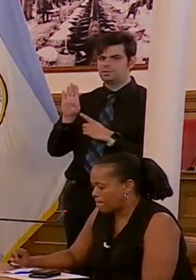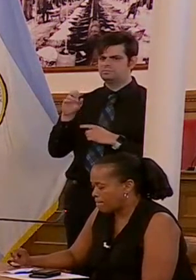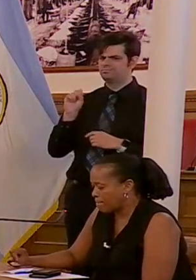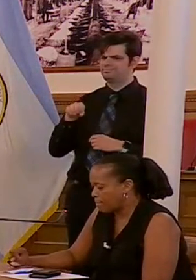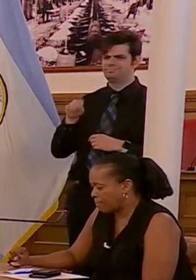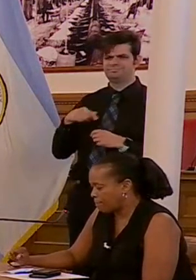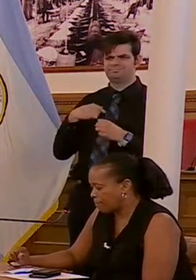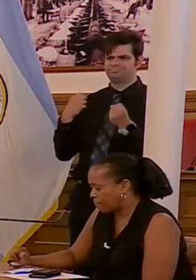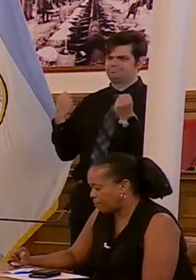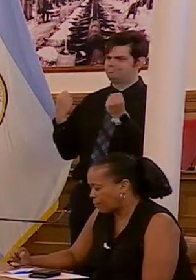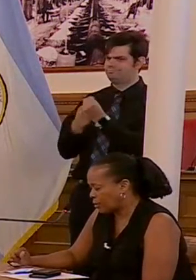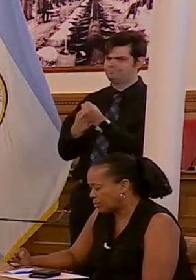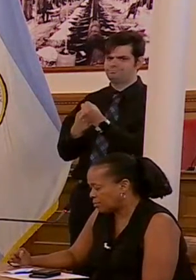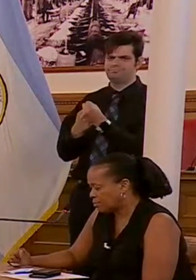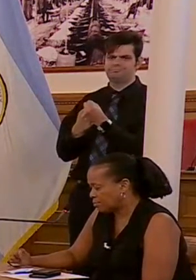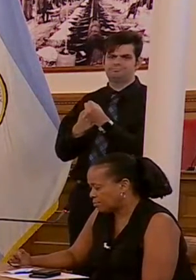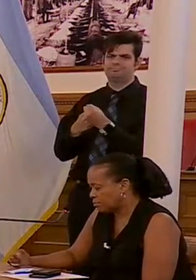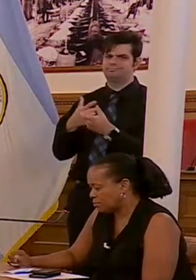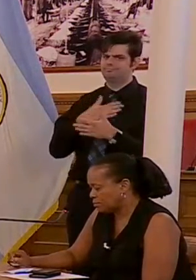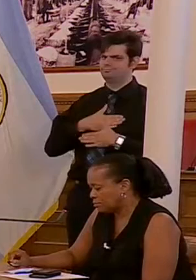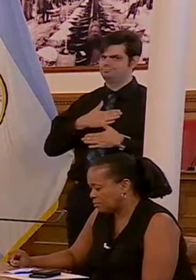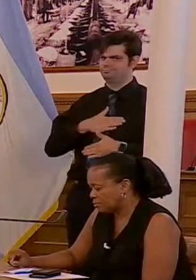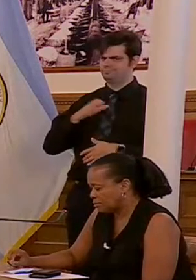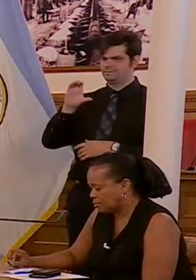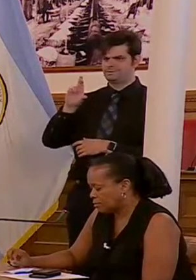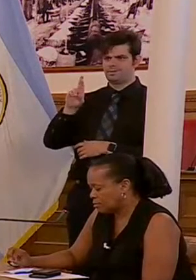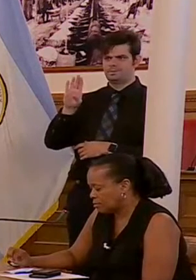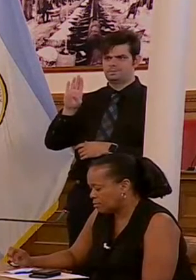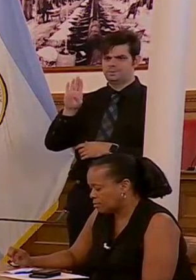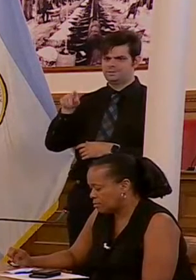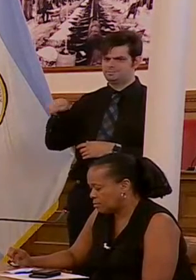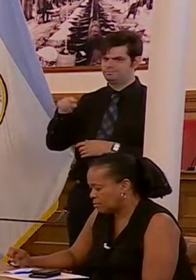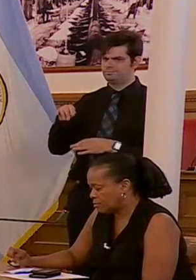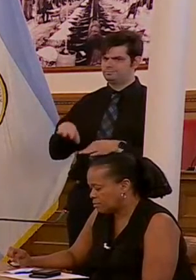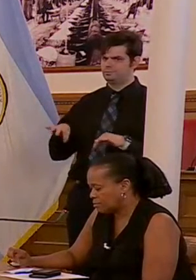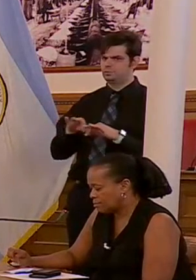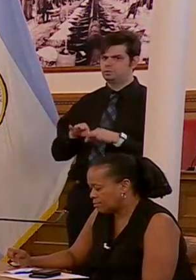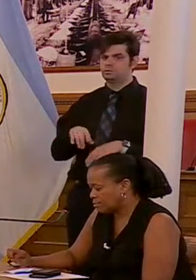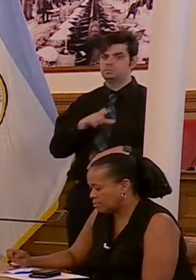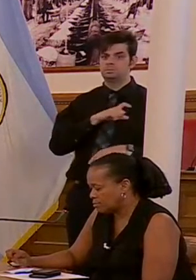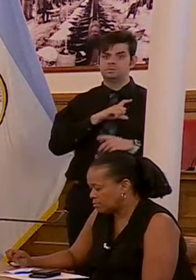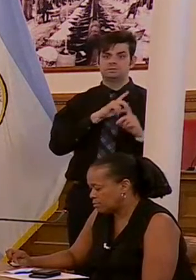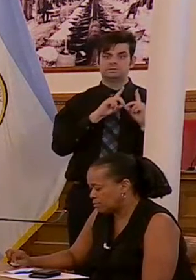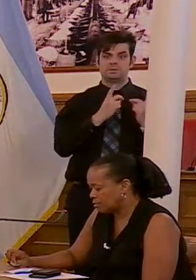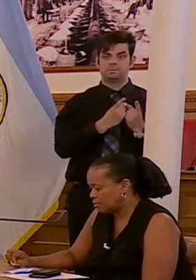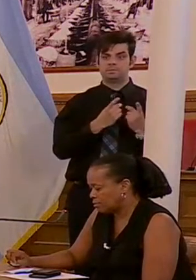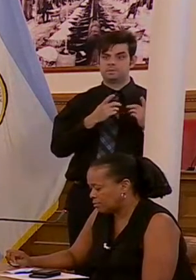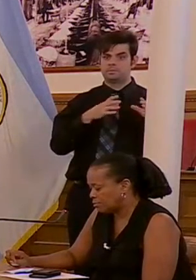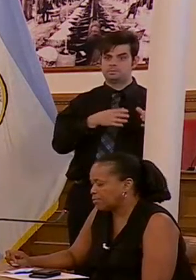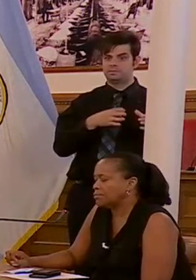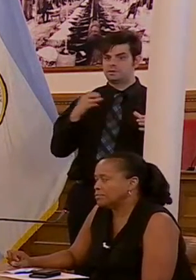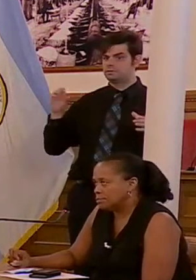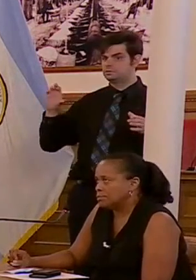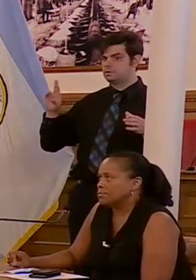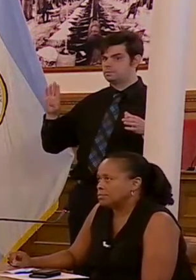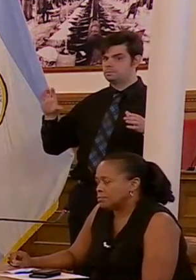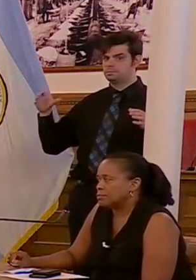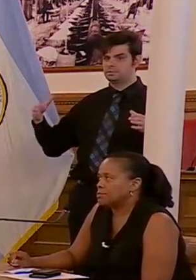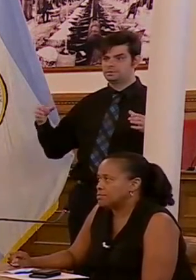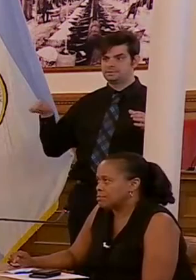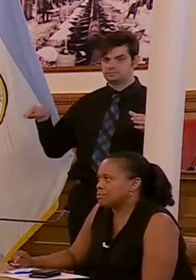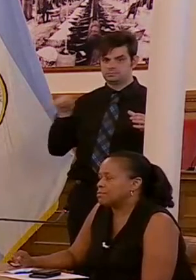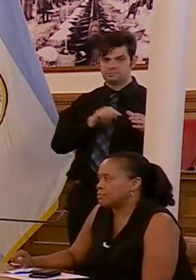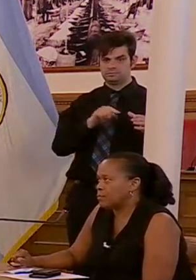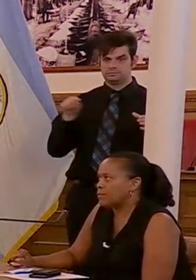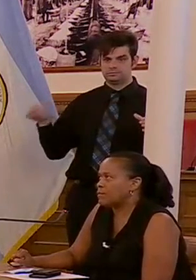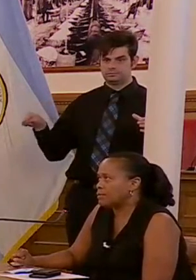involved in the relationship between this administration, the police department, and the CRB would agree that we have made significant progress in